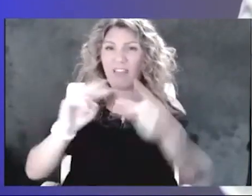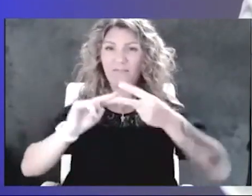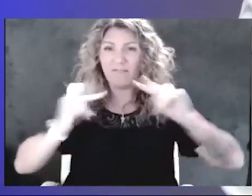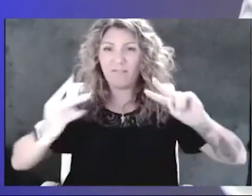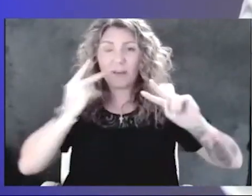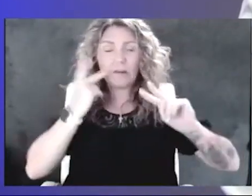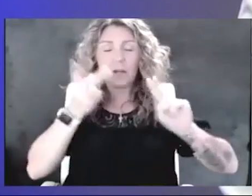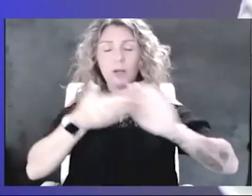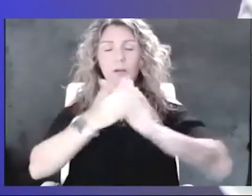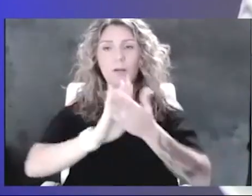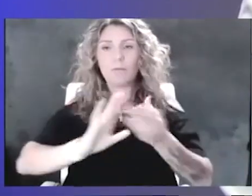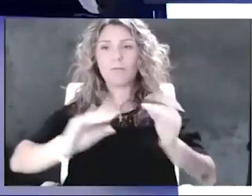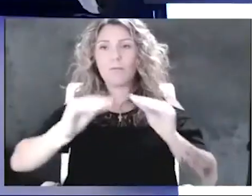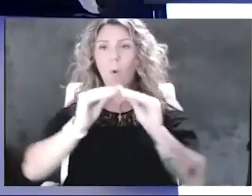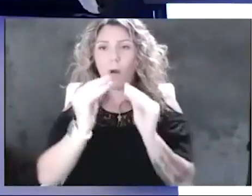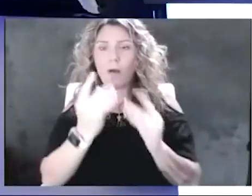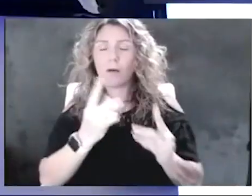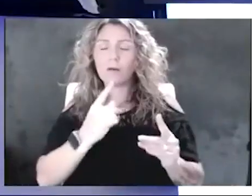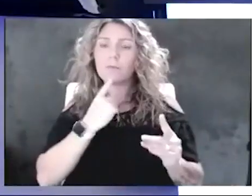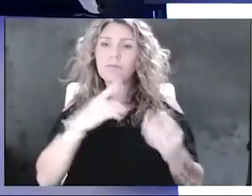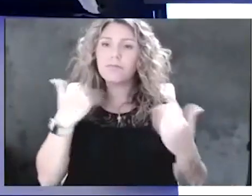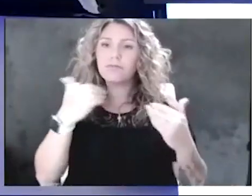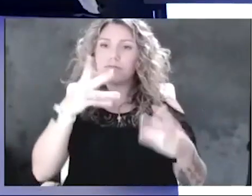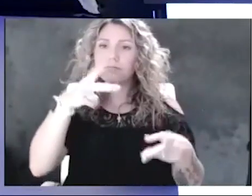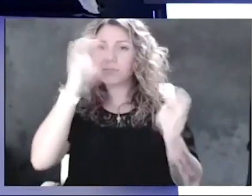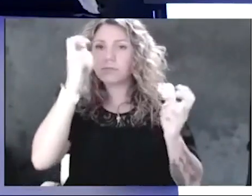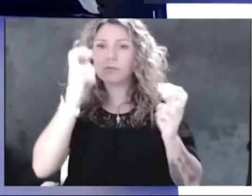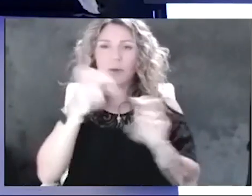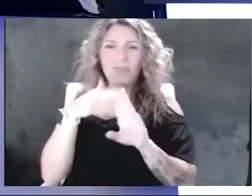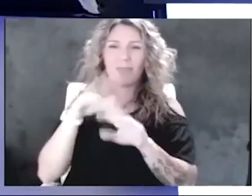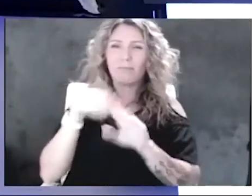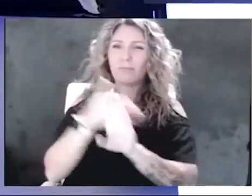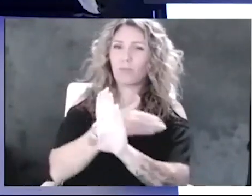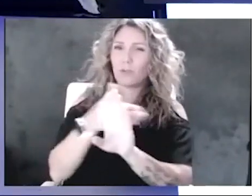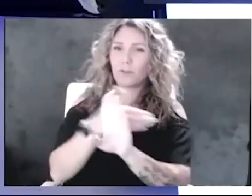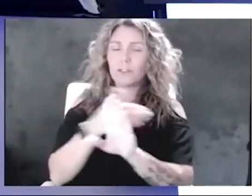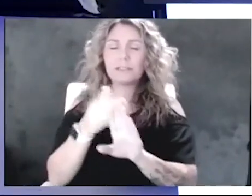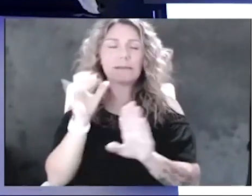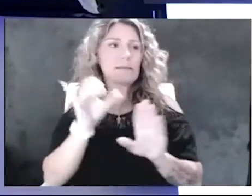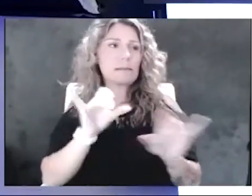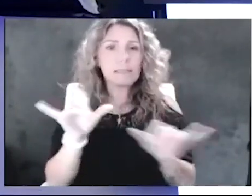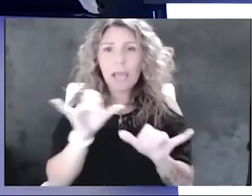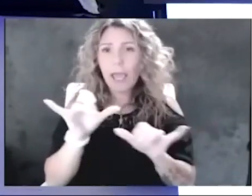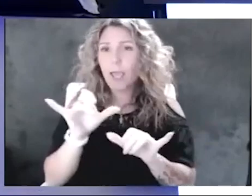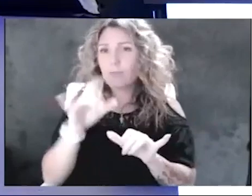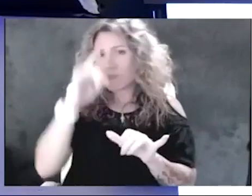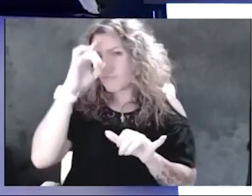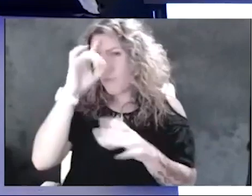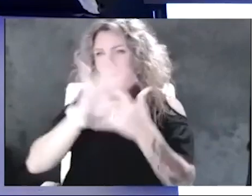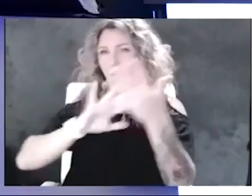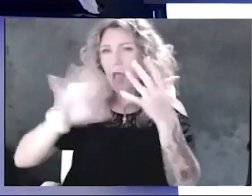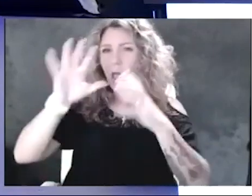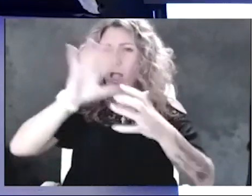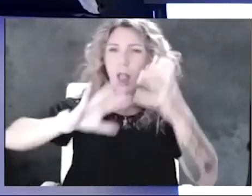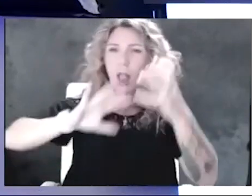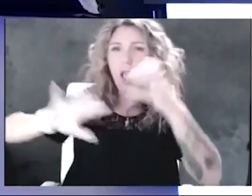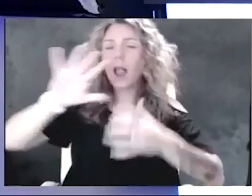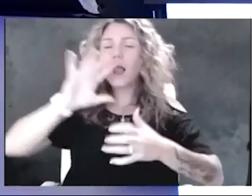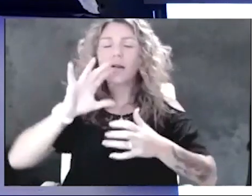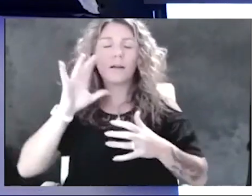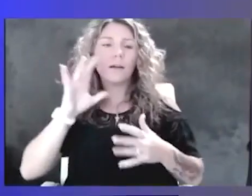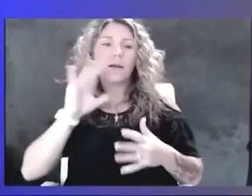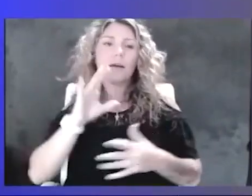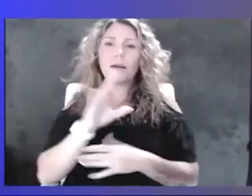had previously. So is that the same sort of brain fog, headaches, shortness of breath, dizziness, same thing we see in adults? So that's a lot of